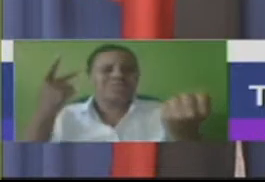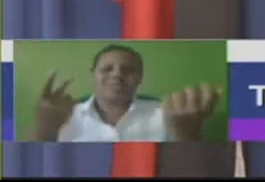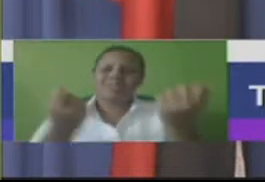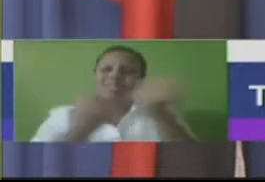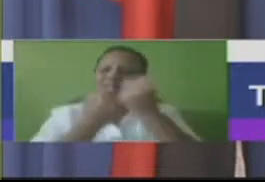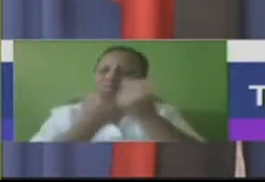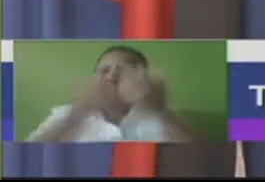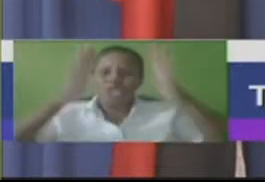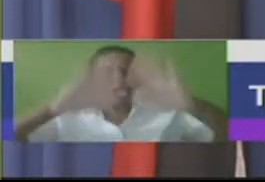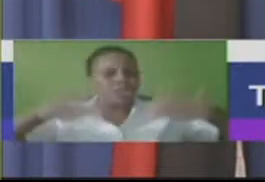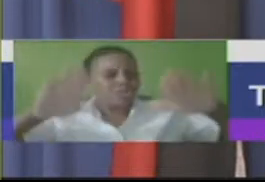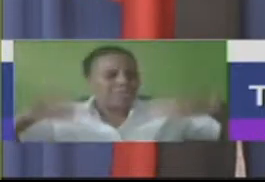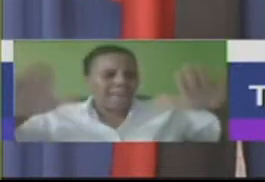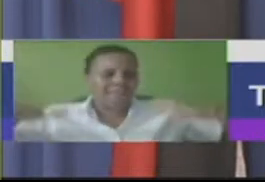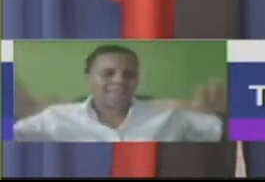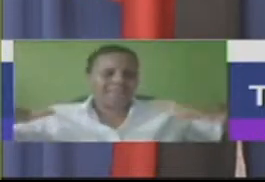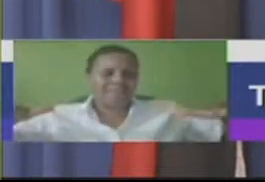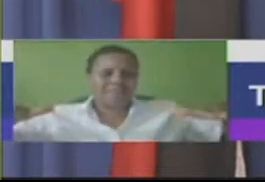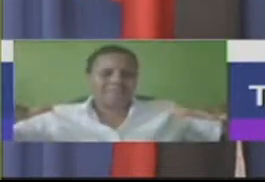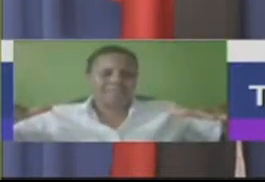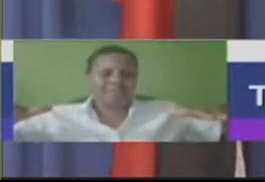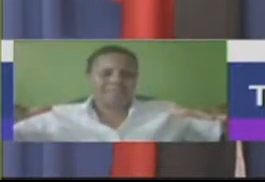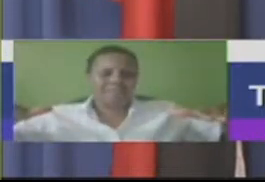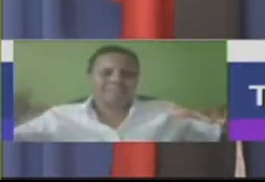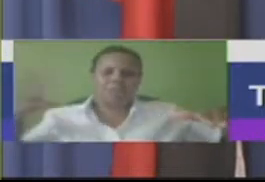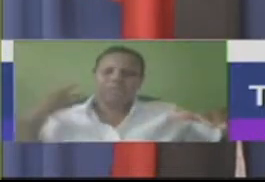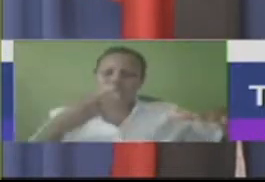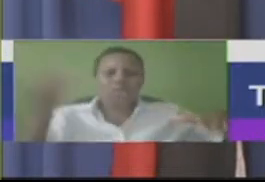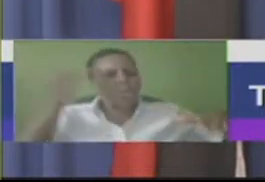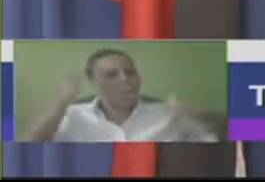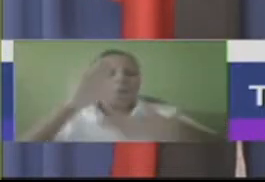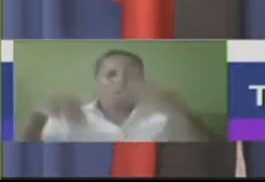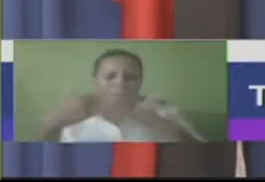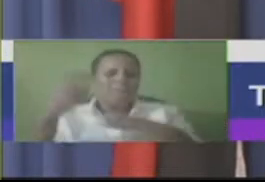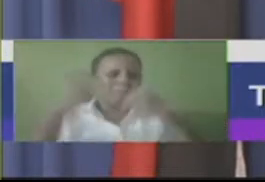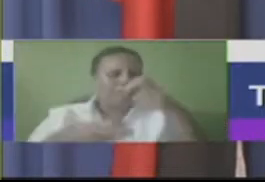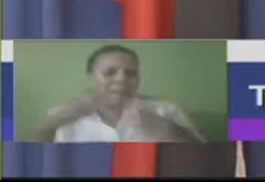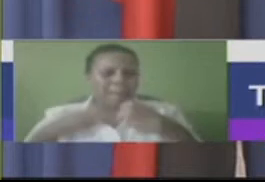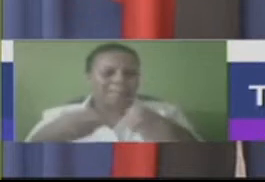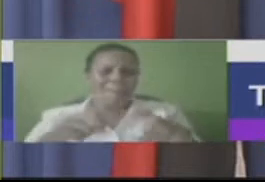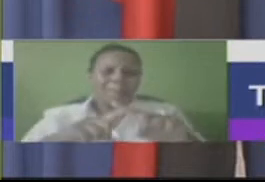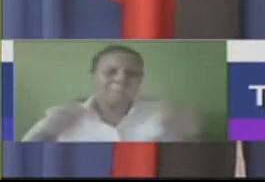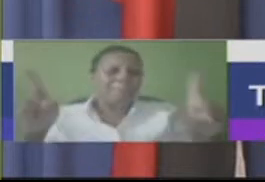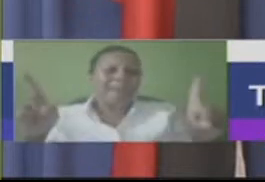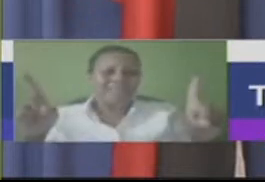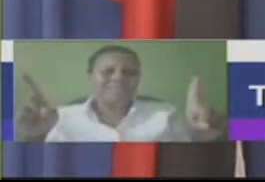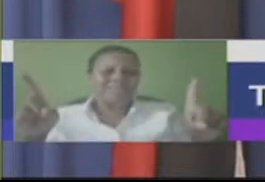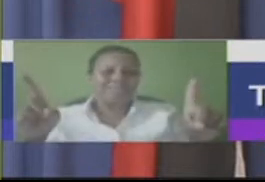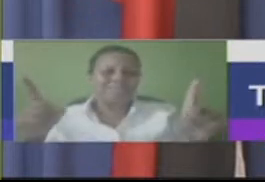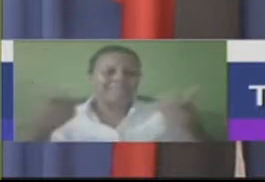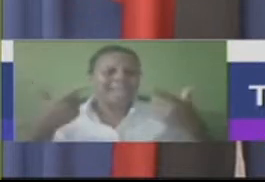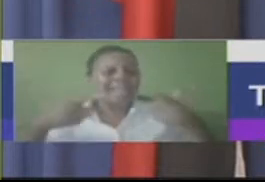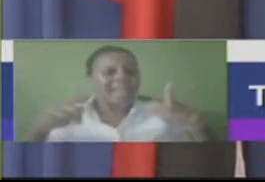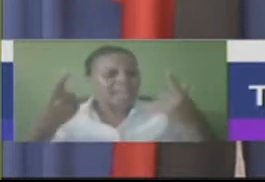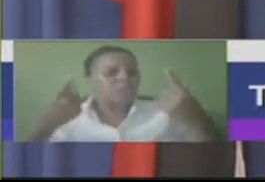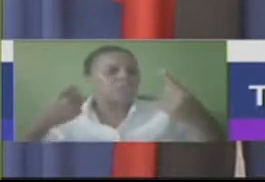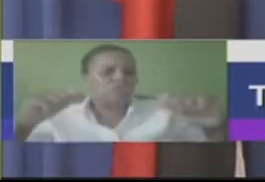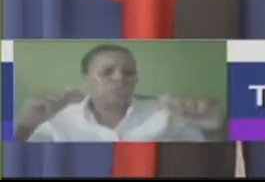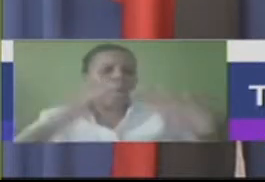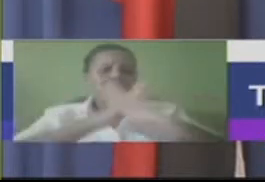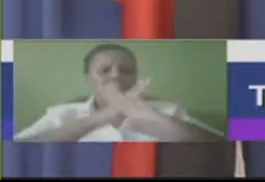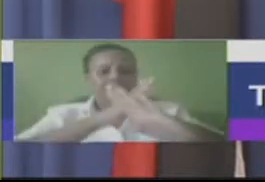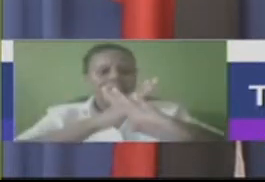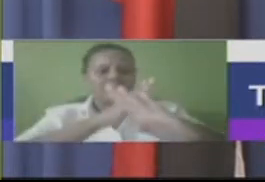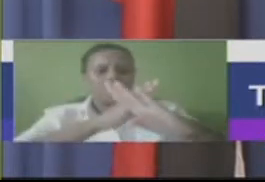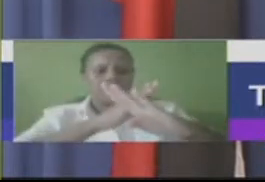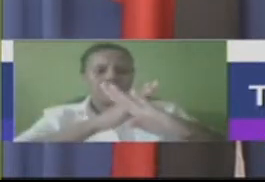the pitfalls. We all know all the pitfalls. Let us try to avoid them and have the children come out, do